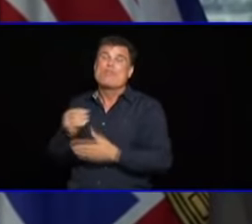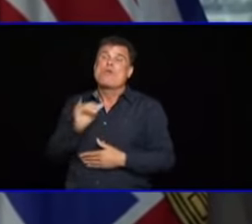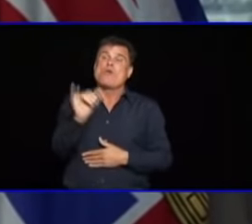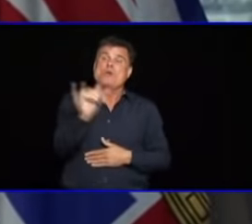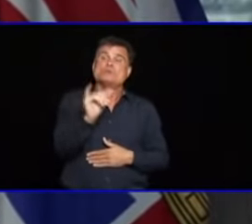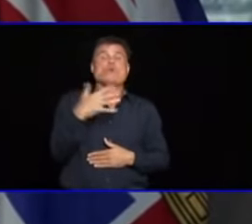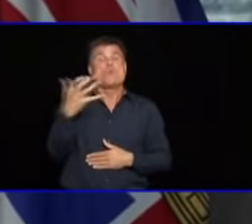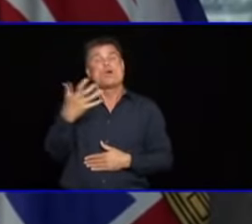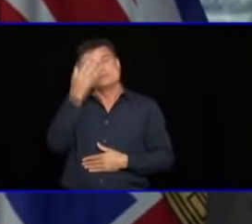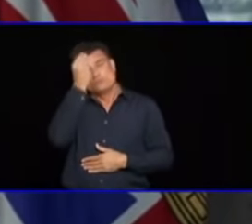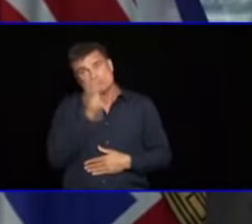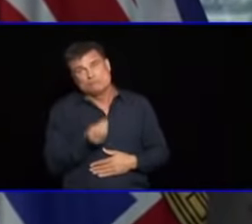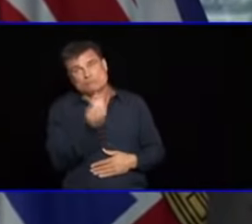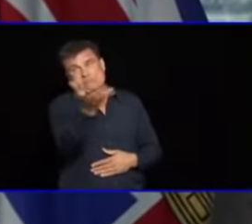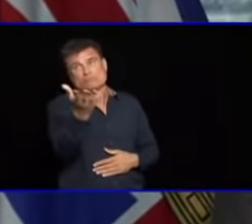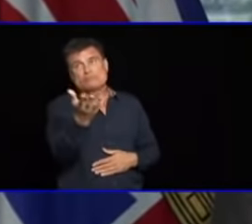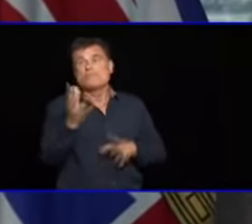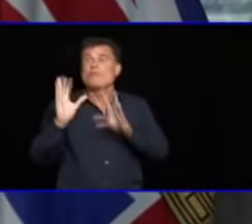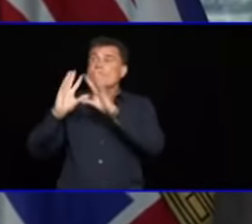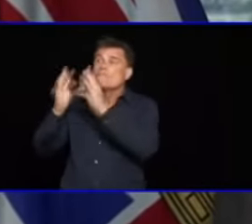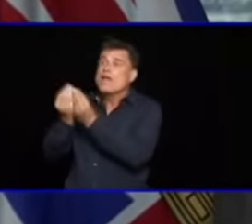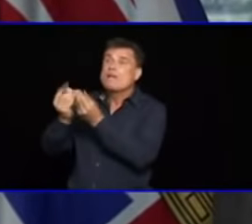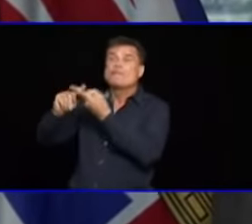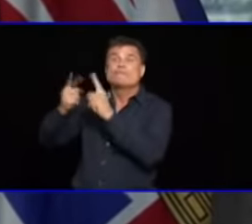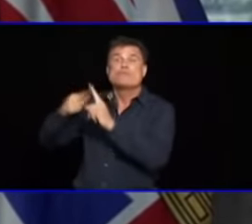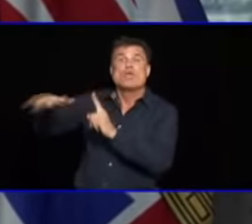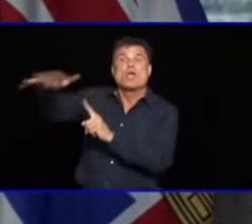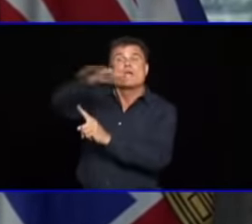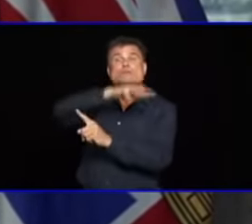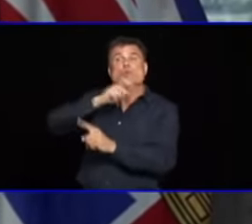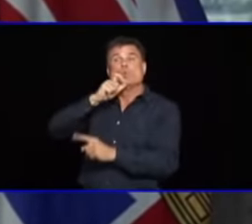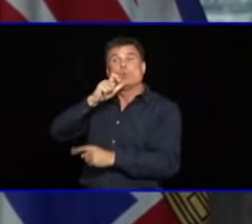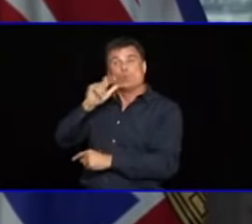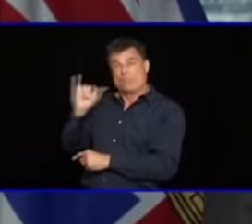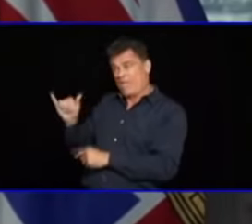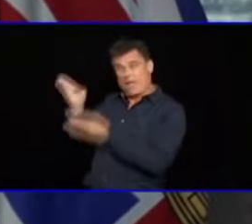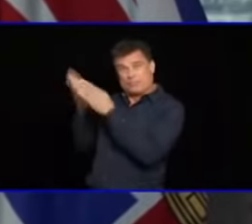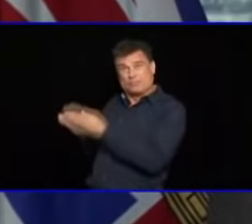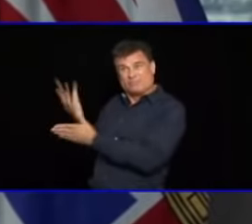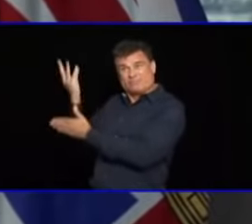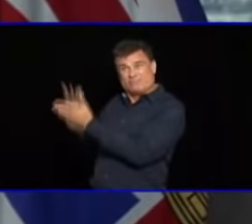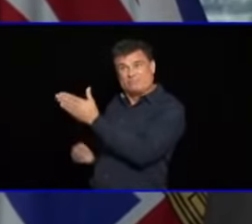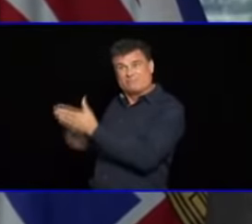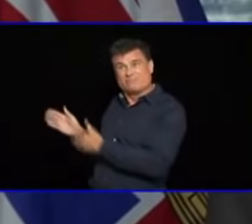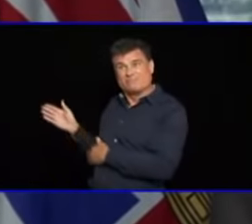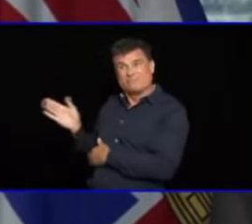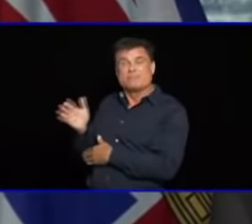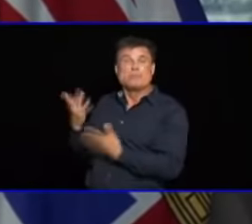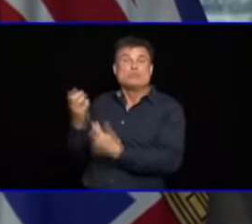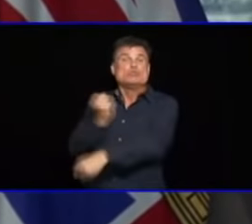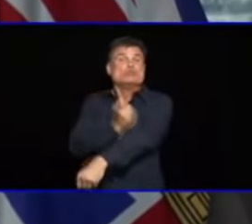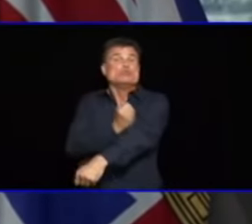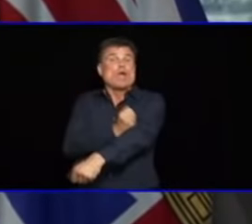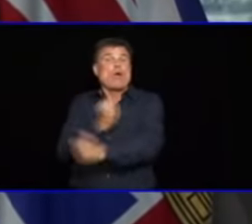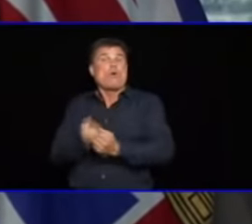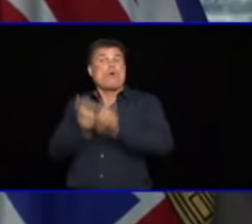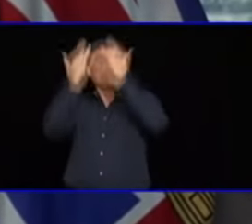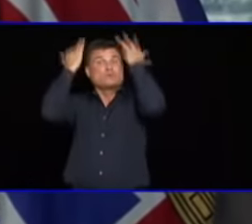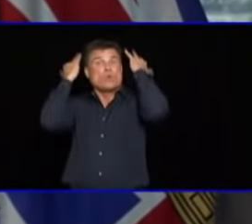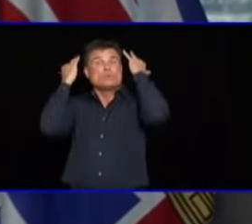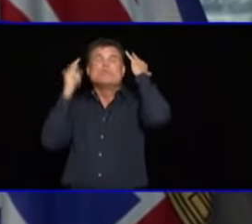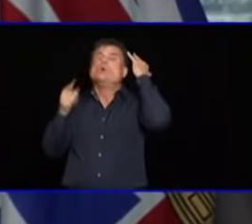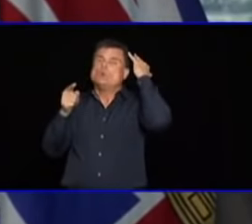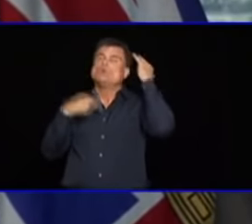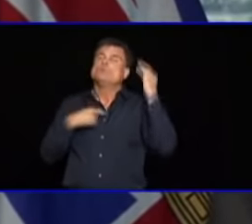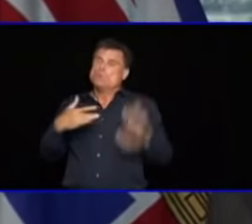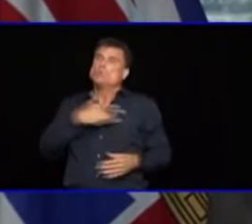the overdose crisis, which continues to beset us here in British Columbia. I wanted